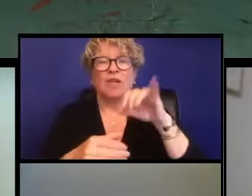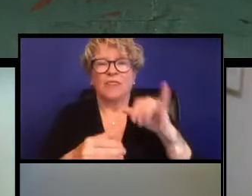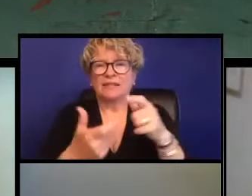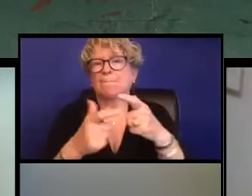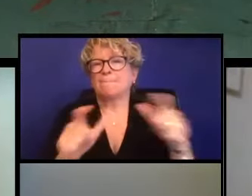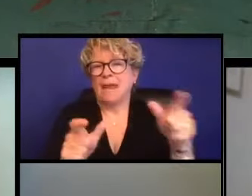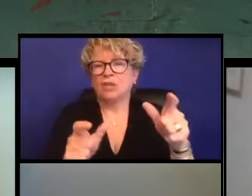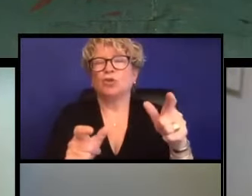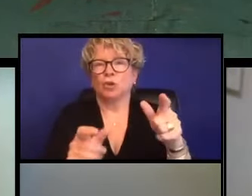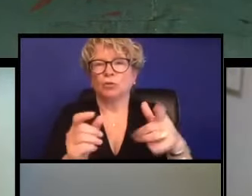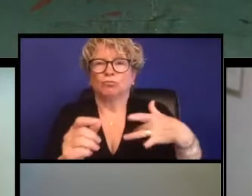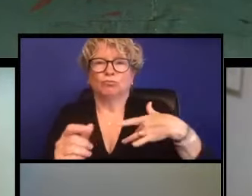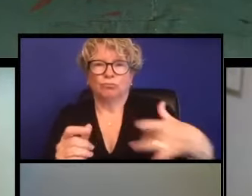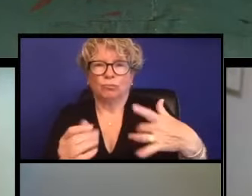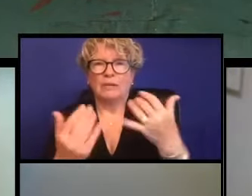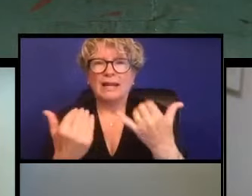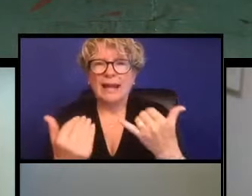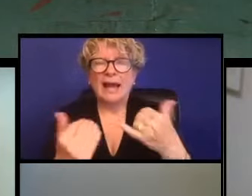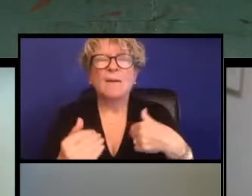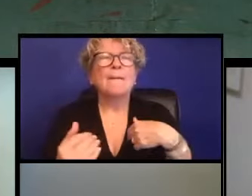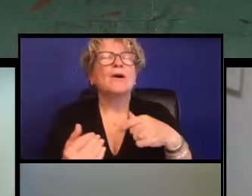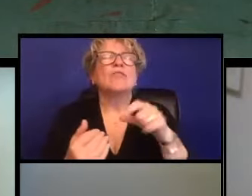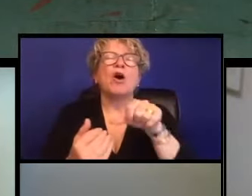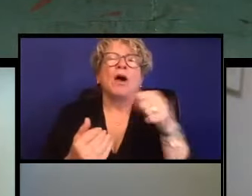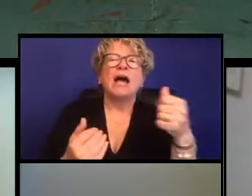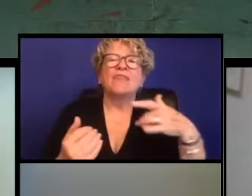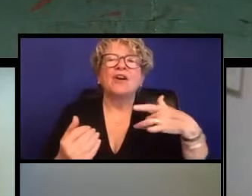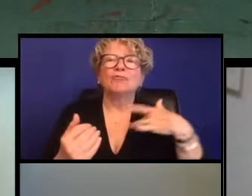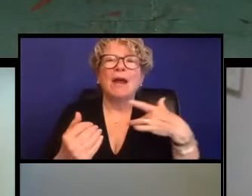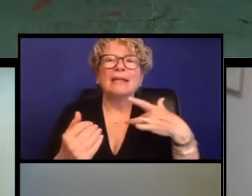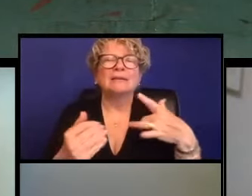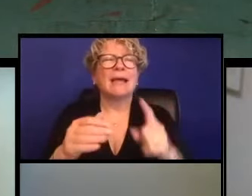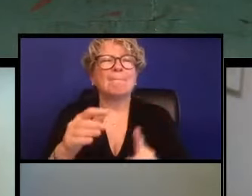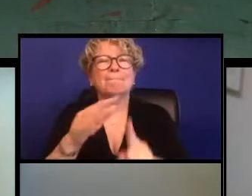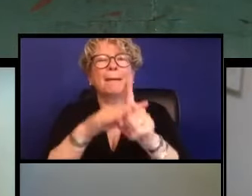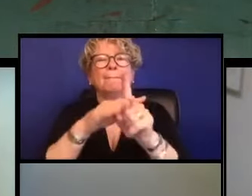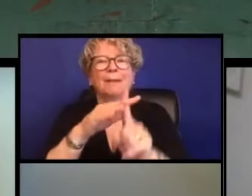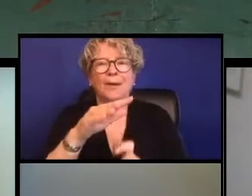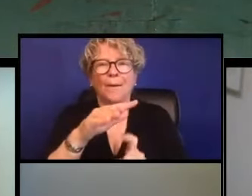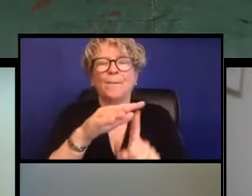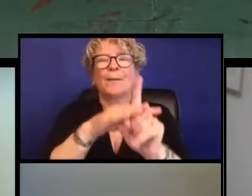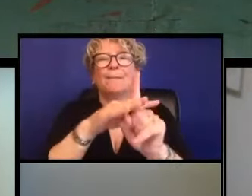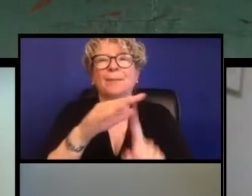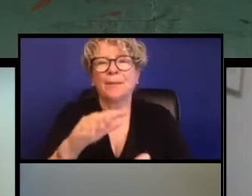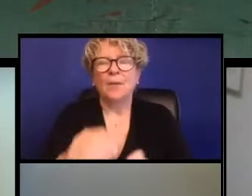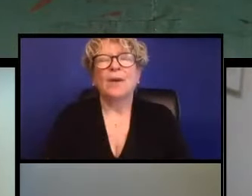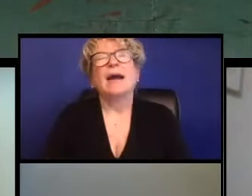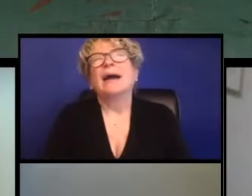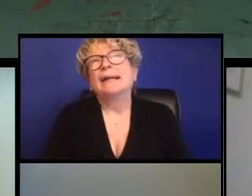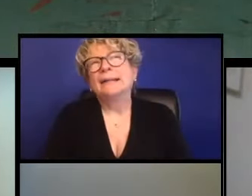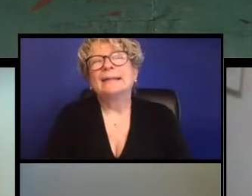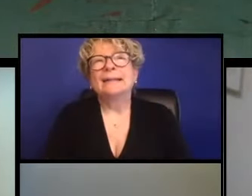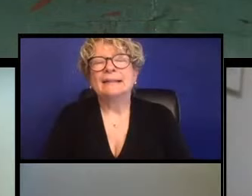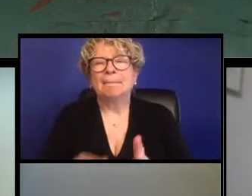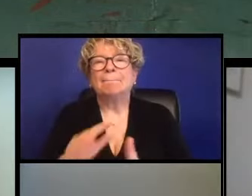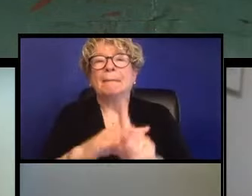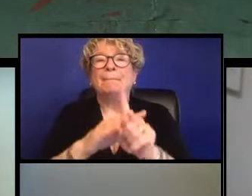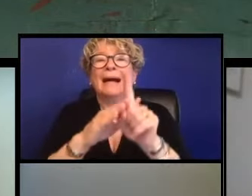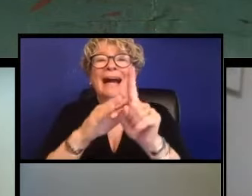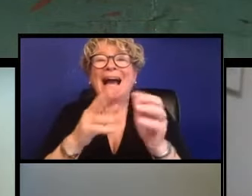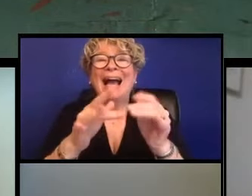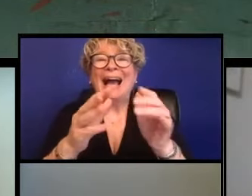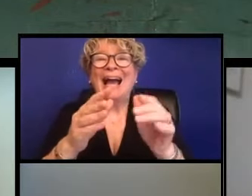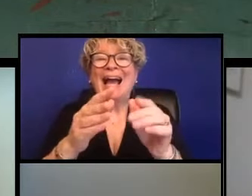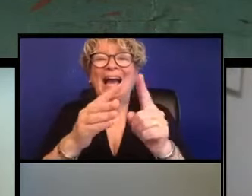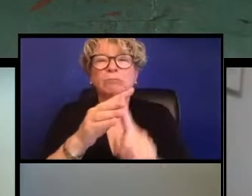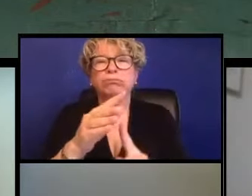you know, you just see a lot of trends come and go over the years. I think when I first set out really submitting